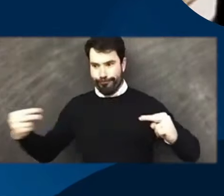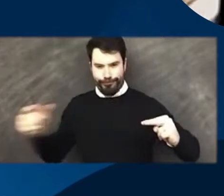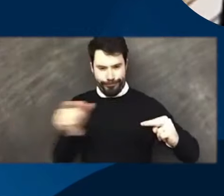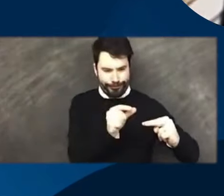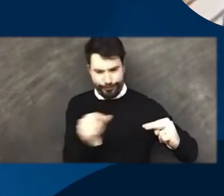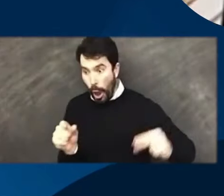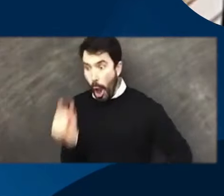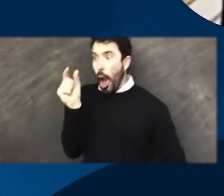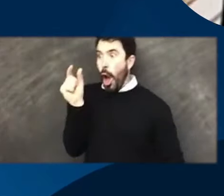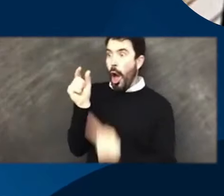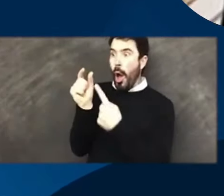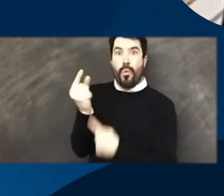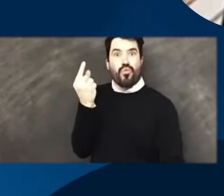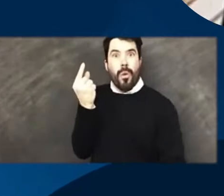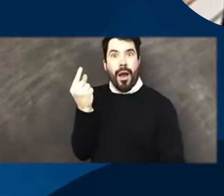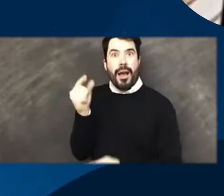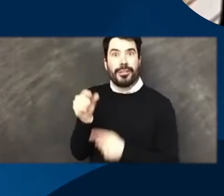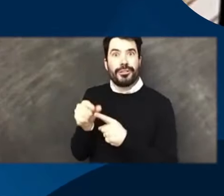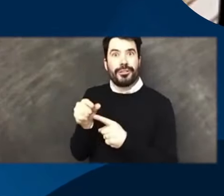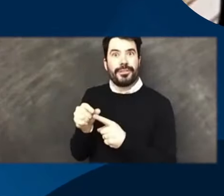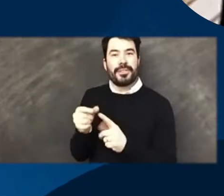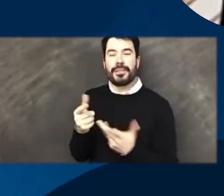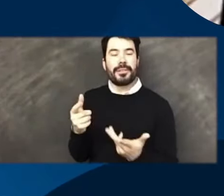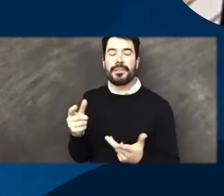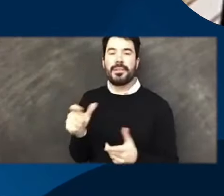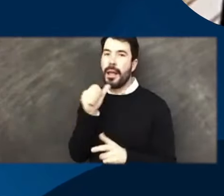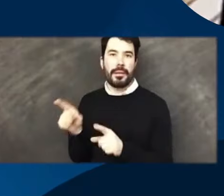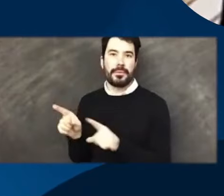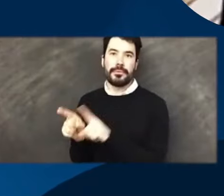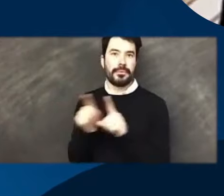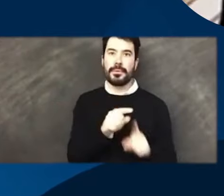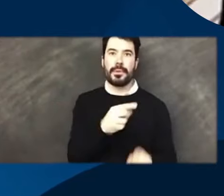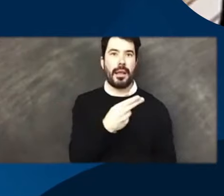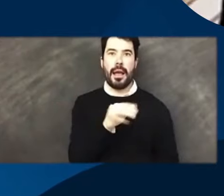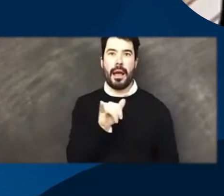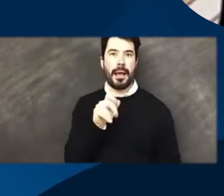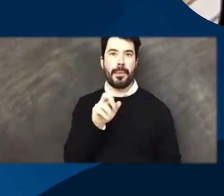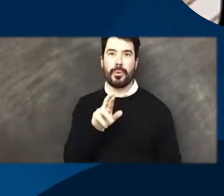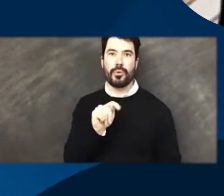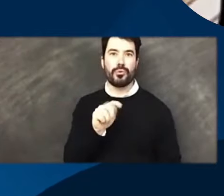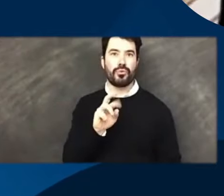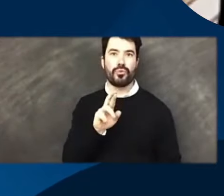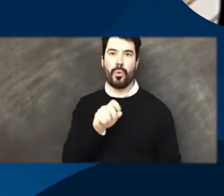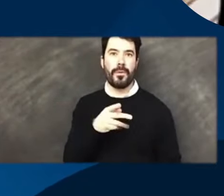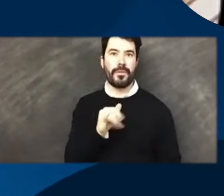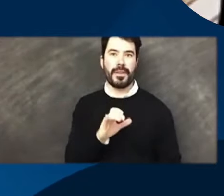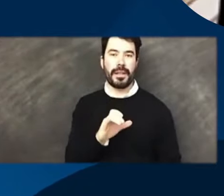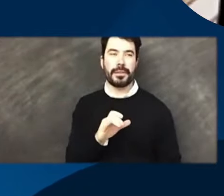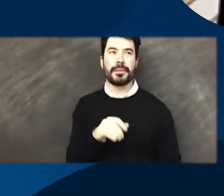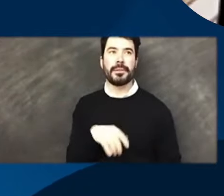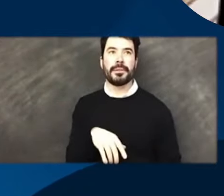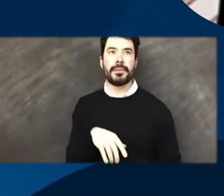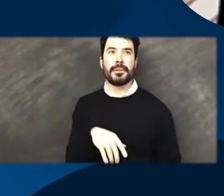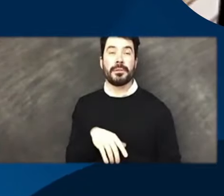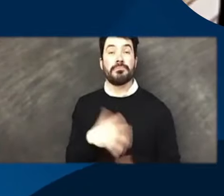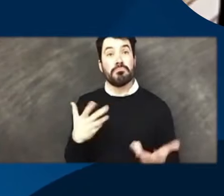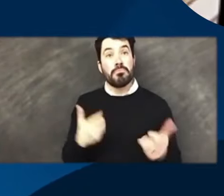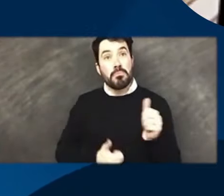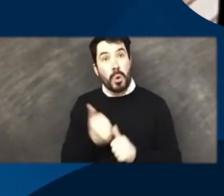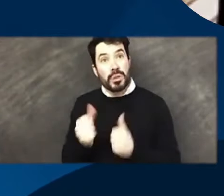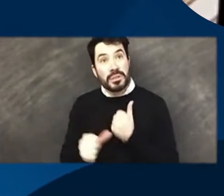the way it is in hypertrophic cardiomyopathy. Probably the most dangerous vascular disease would